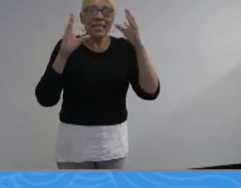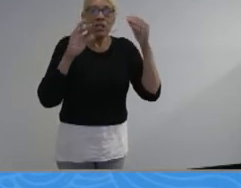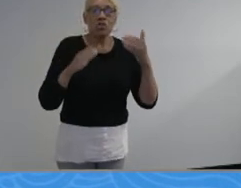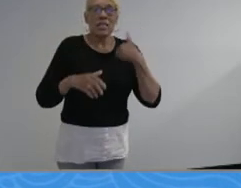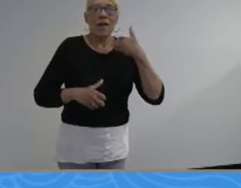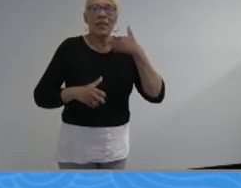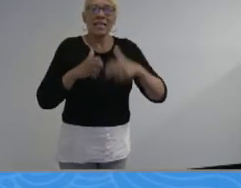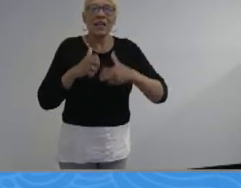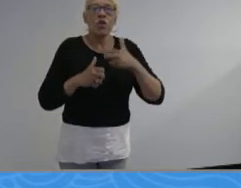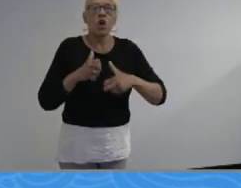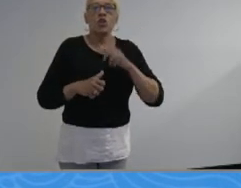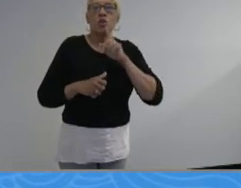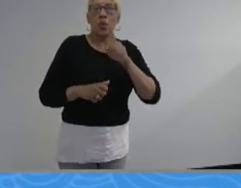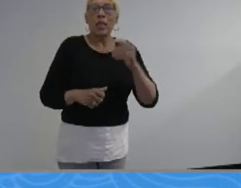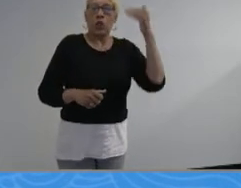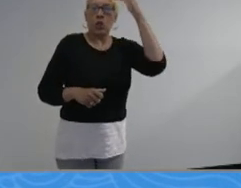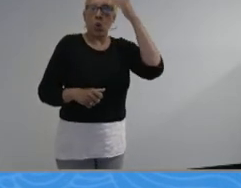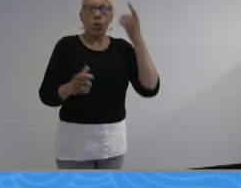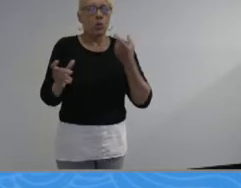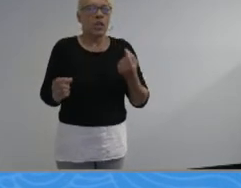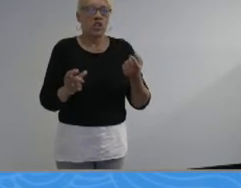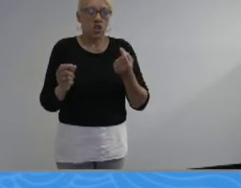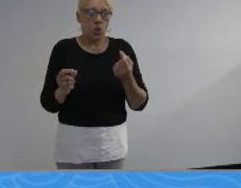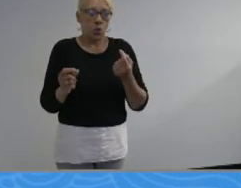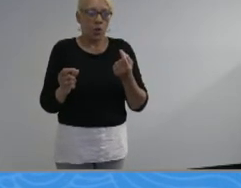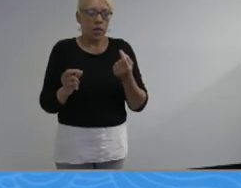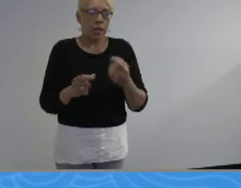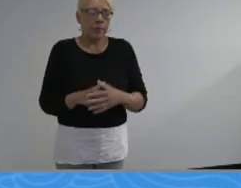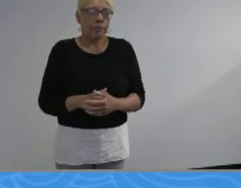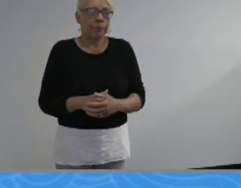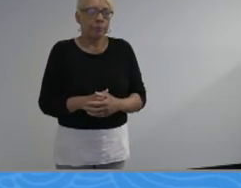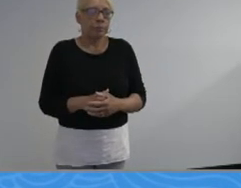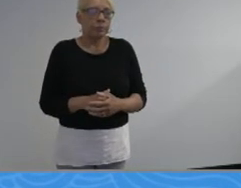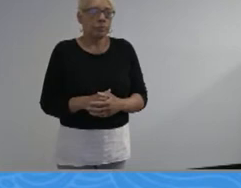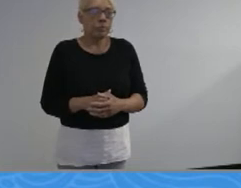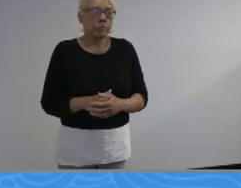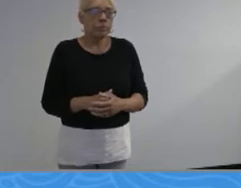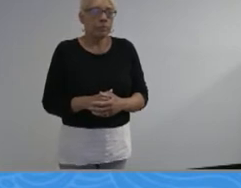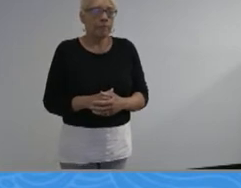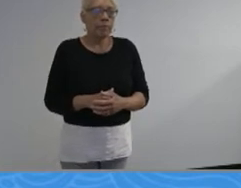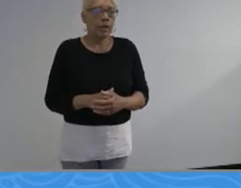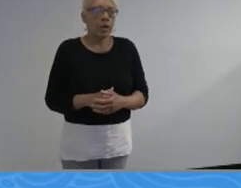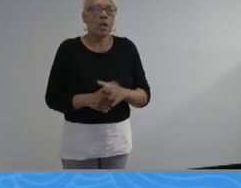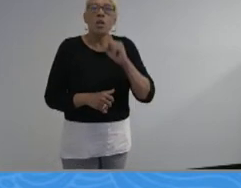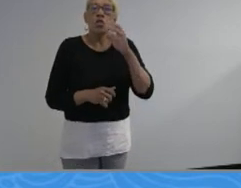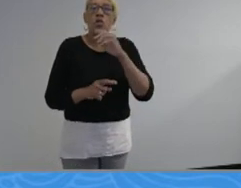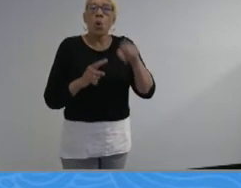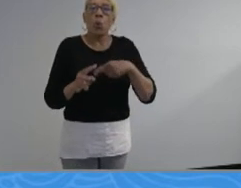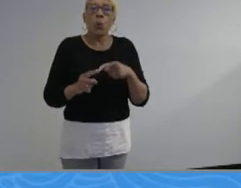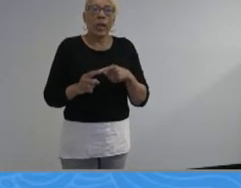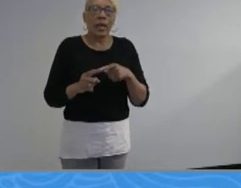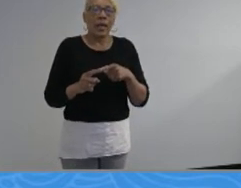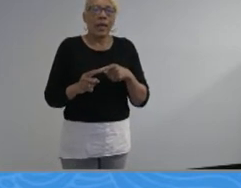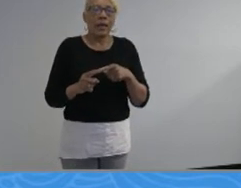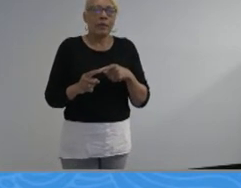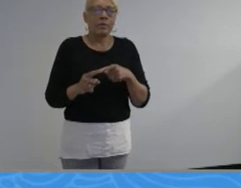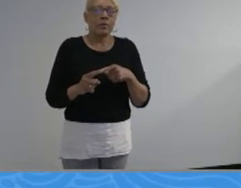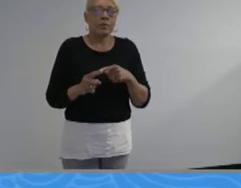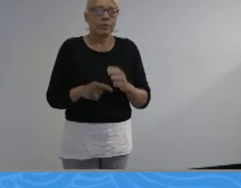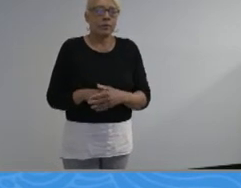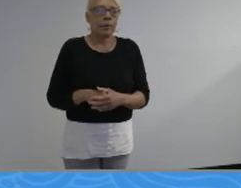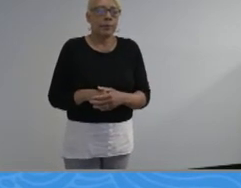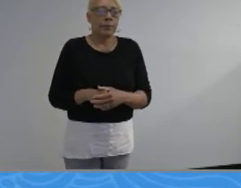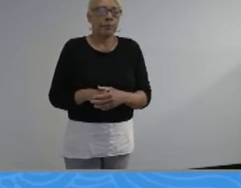difficulty really knowing what to do. And so when an individual studies